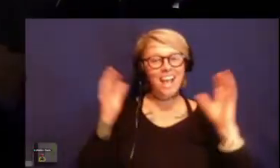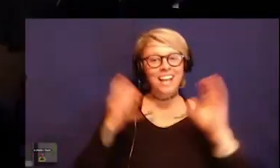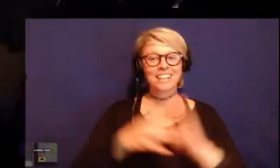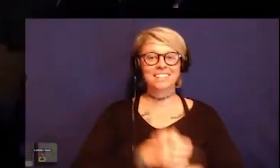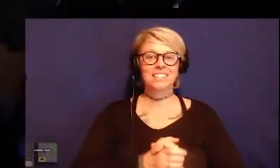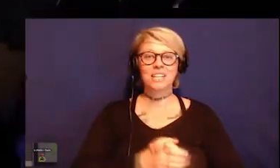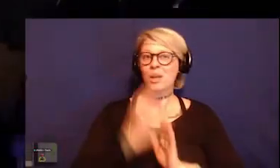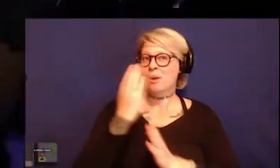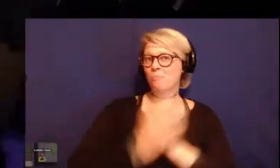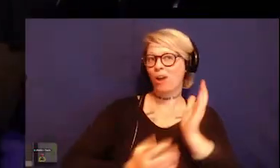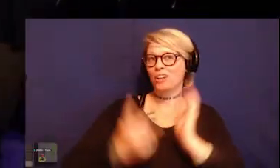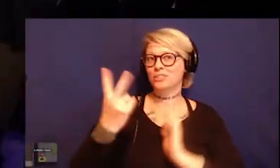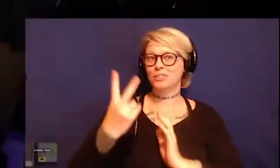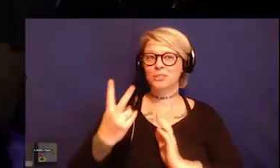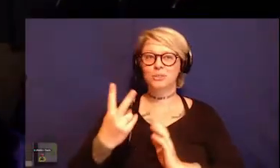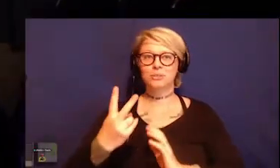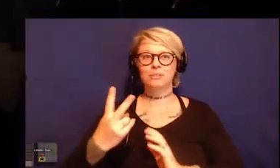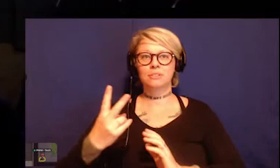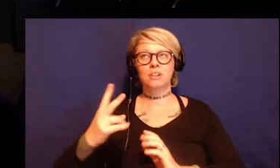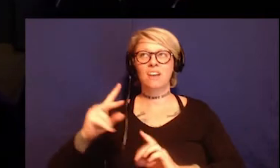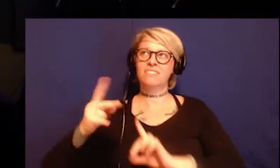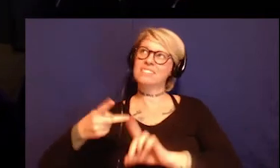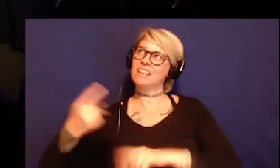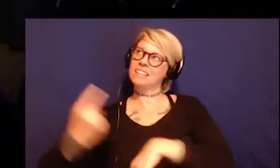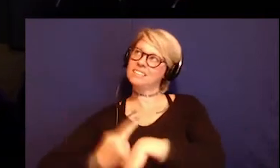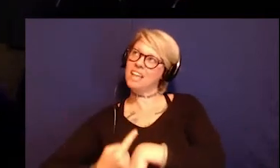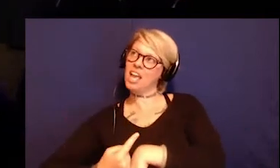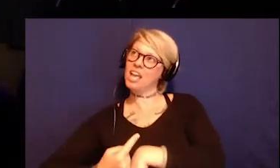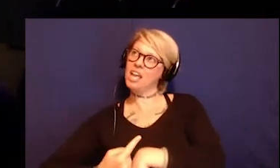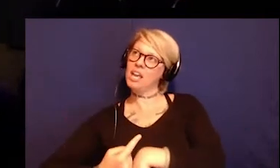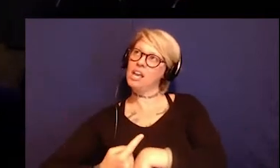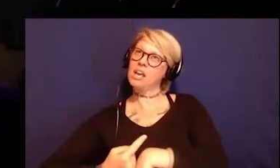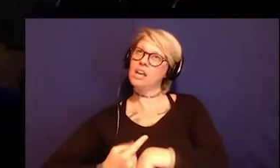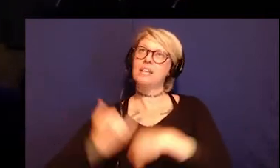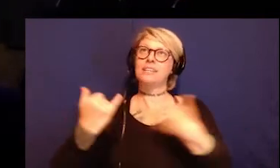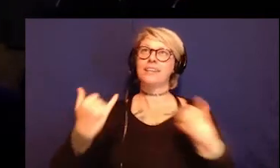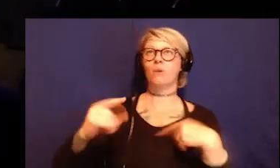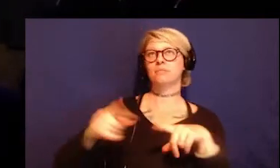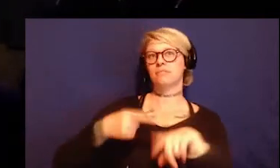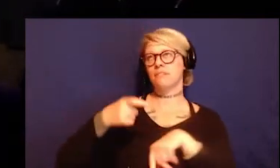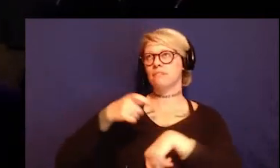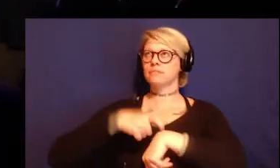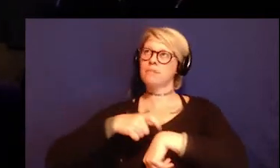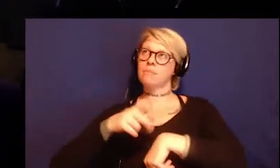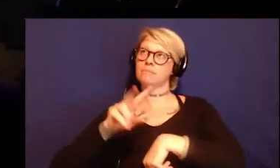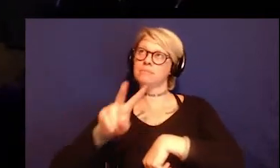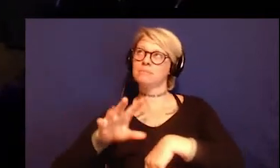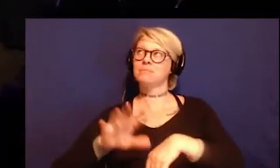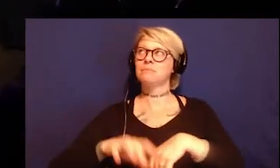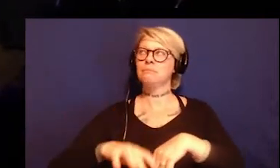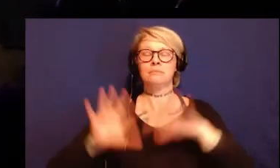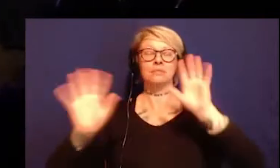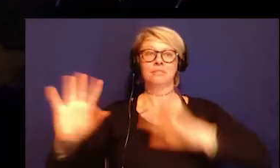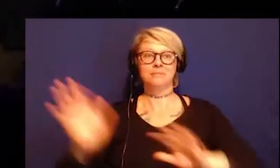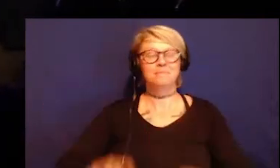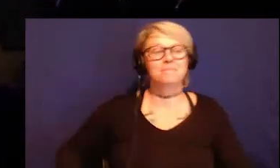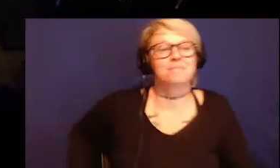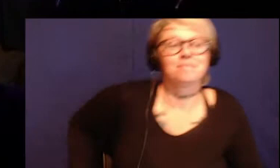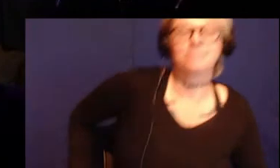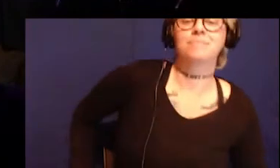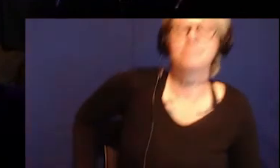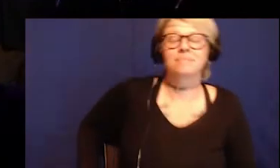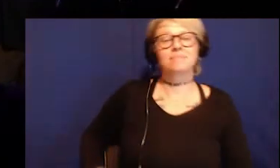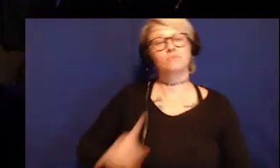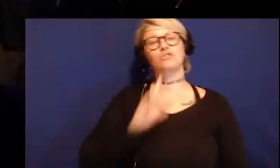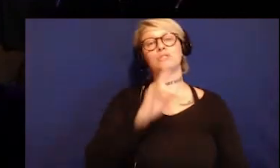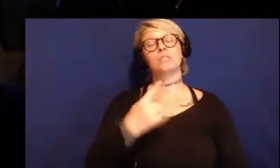Part 2, Section 2 of the second day of the Young Creators Take 2. I I just want to say that we have a wonderful relationship with the